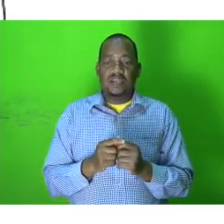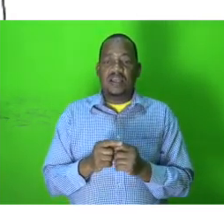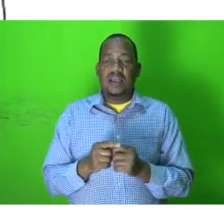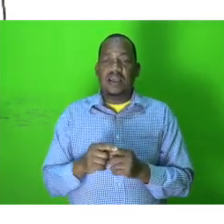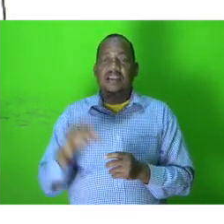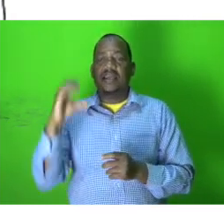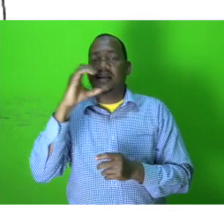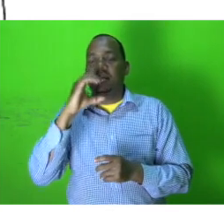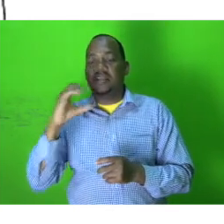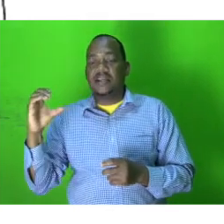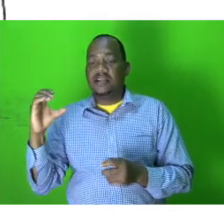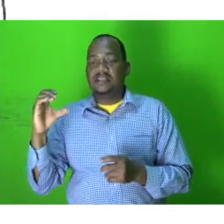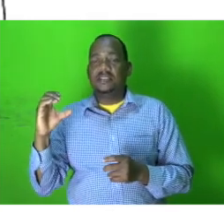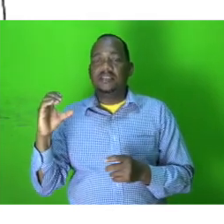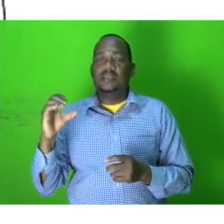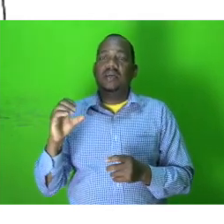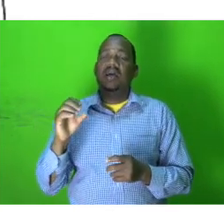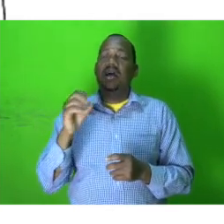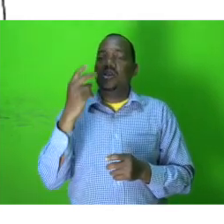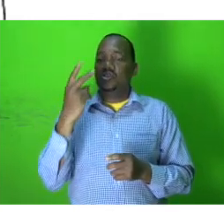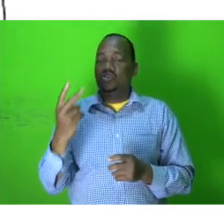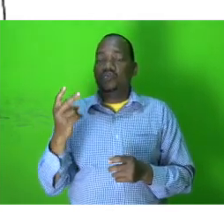of